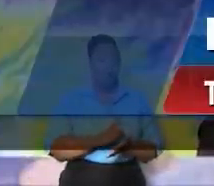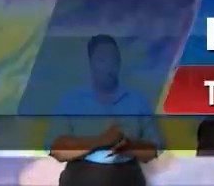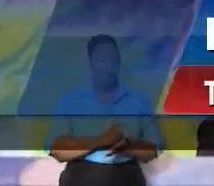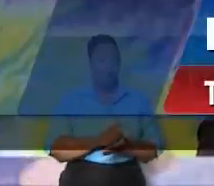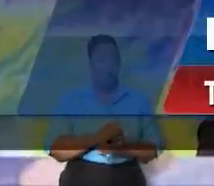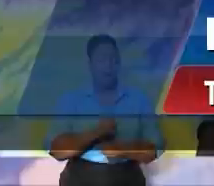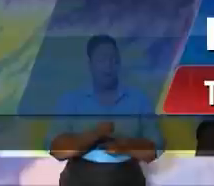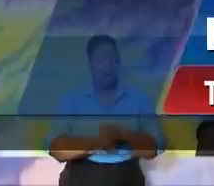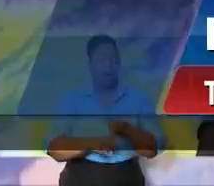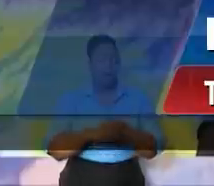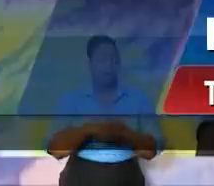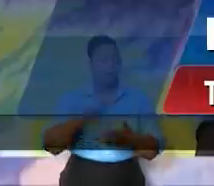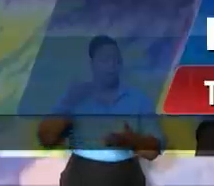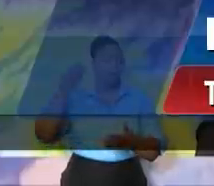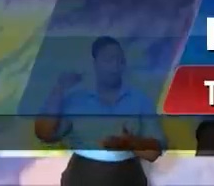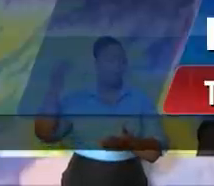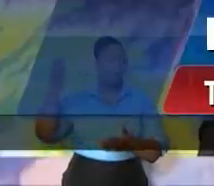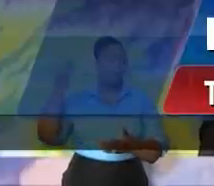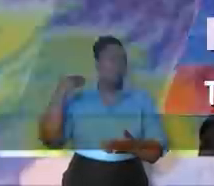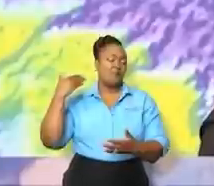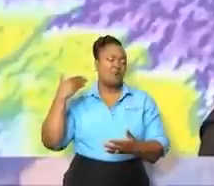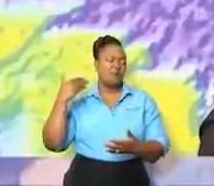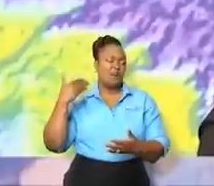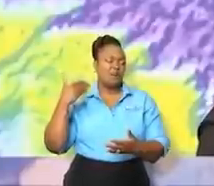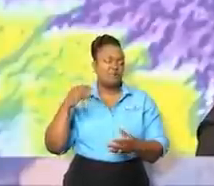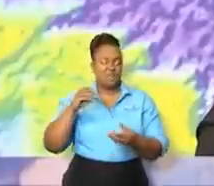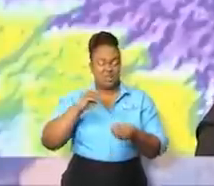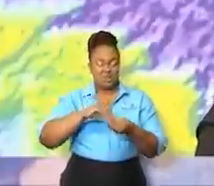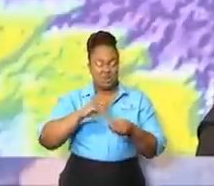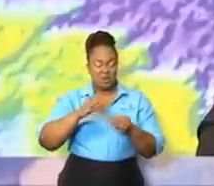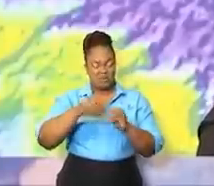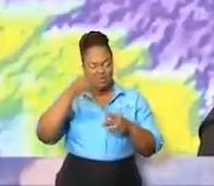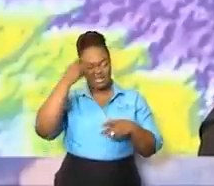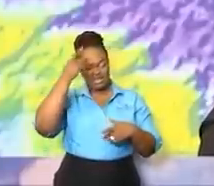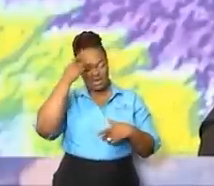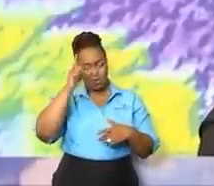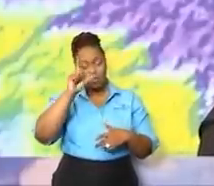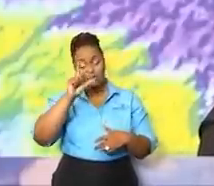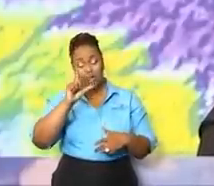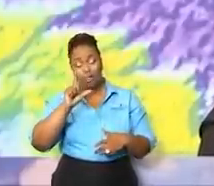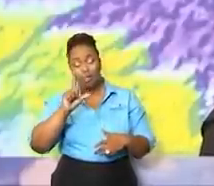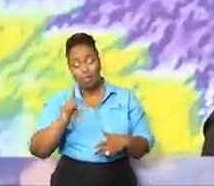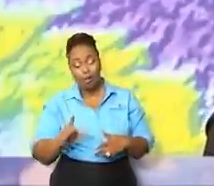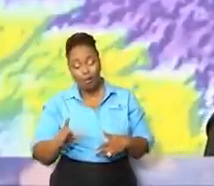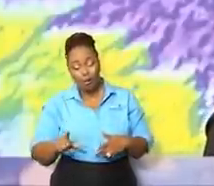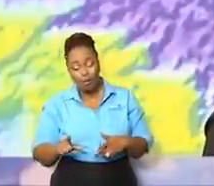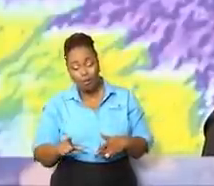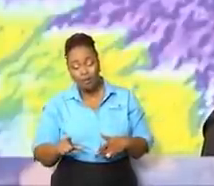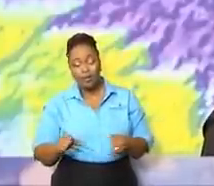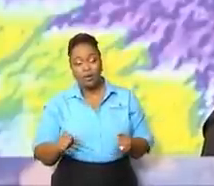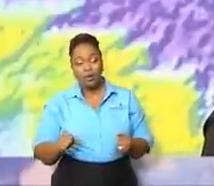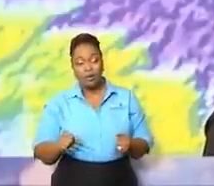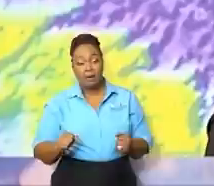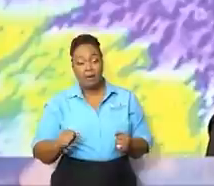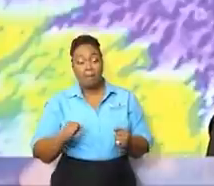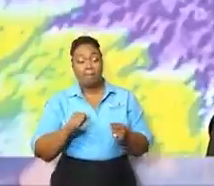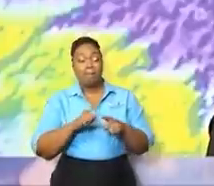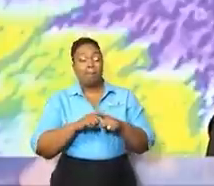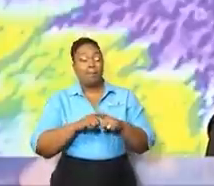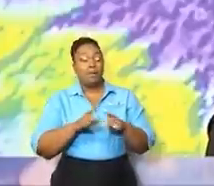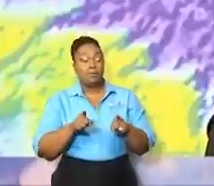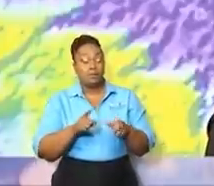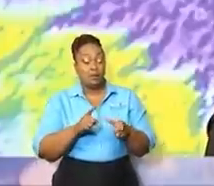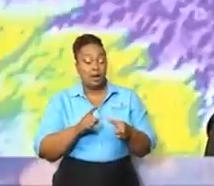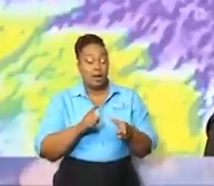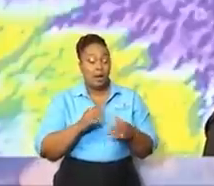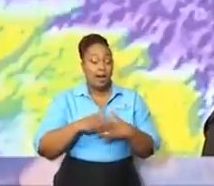of thinking that the COVID-19 pandemic was over. We made the mistake of thinking that it was over and that we could relax a